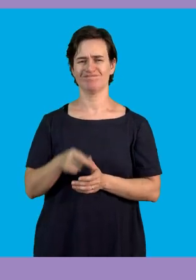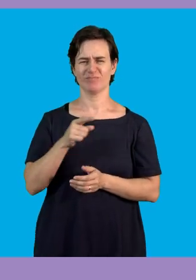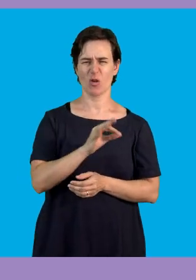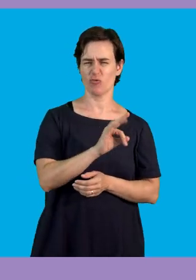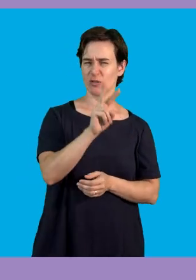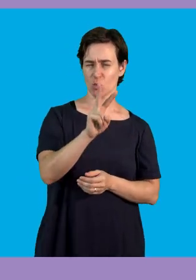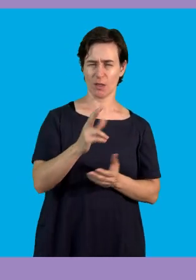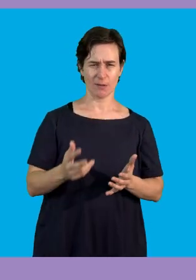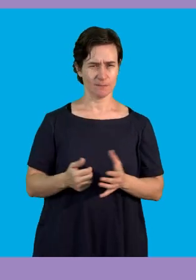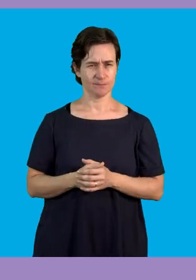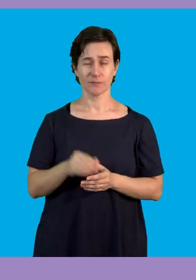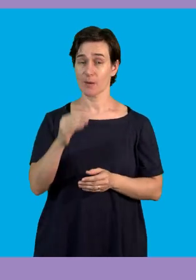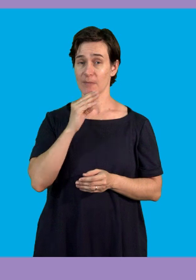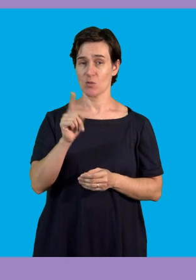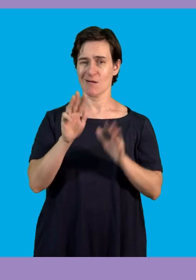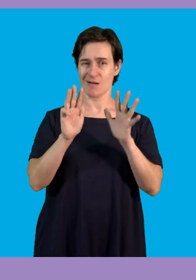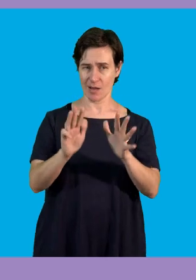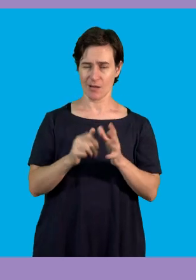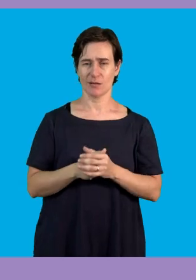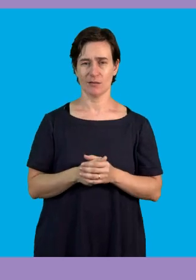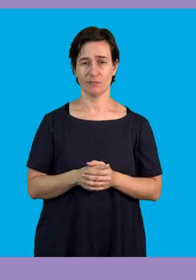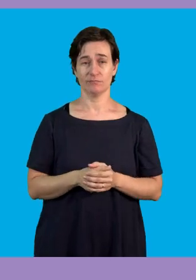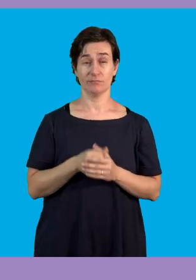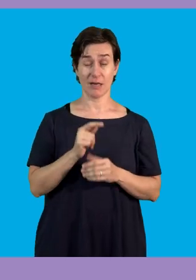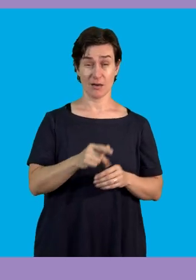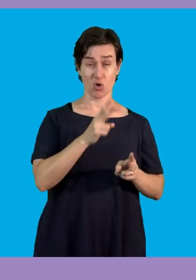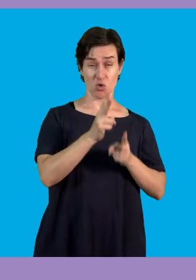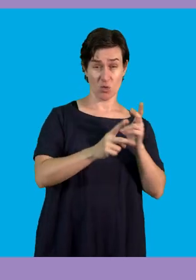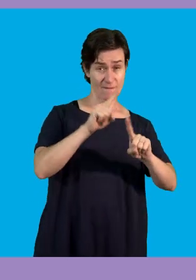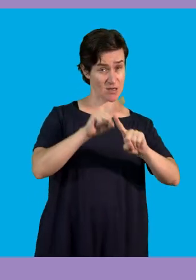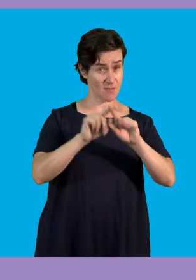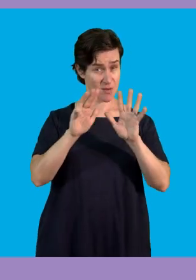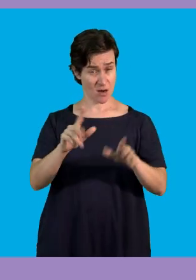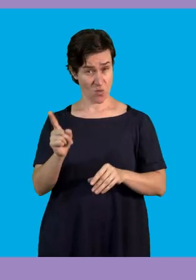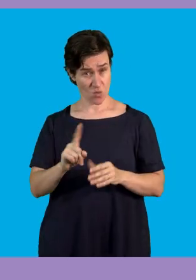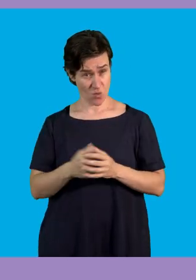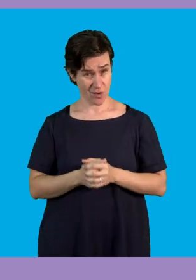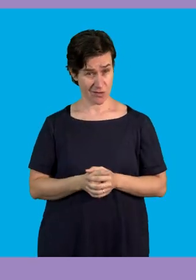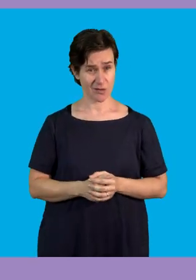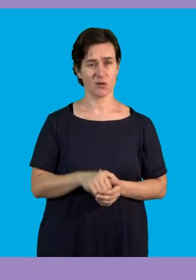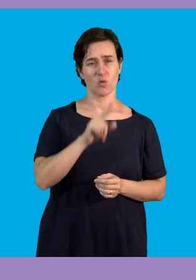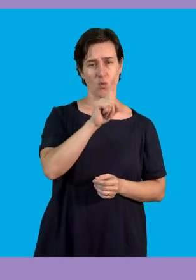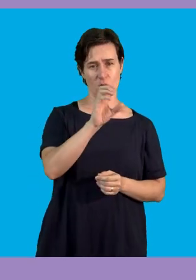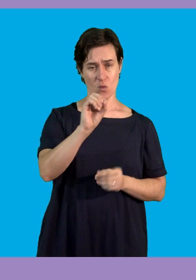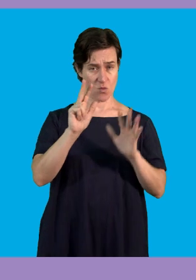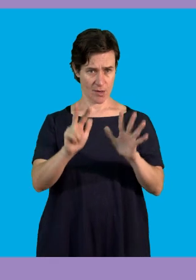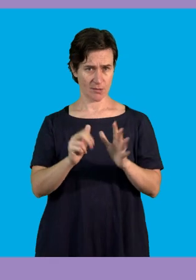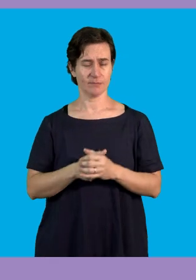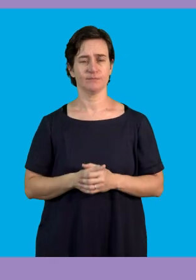squared equals to 9, and 9 multiplied by 12 is